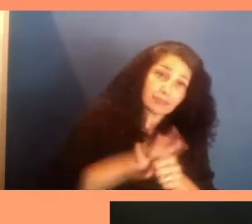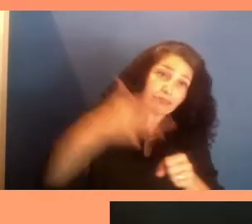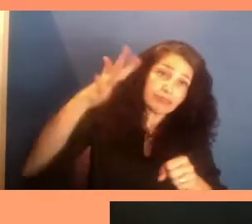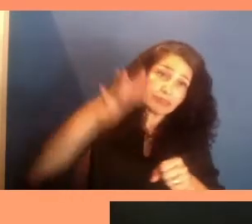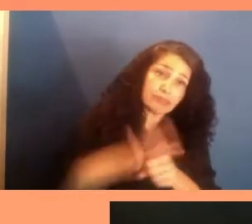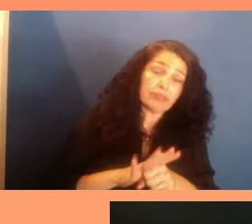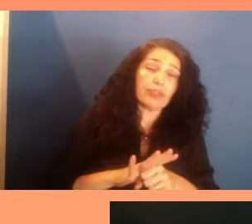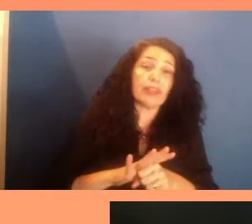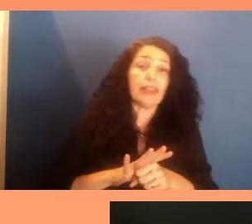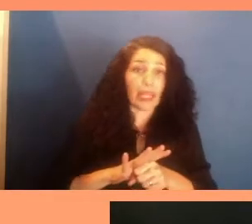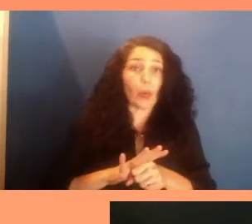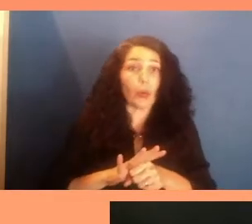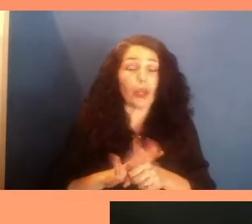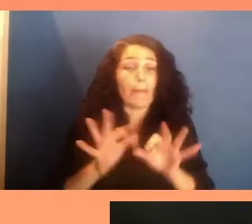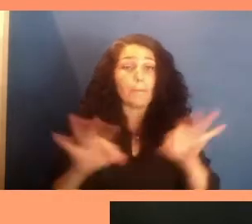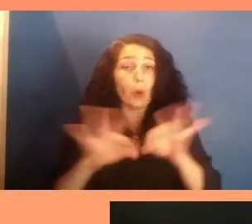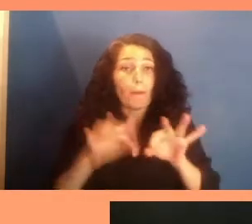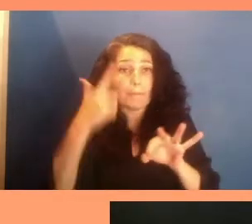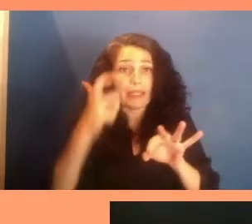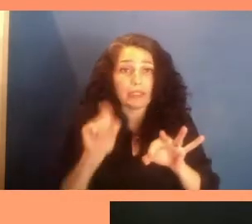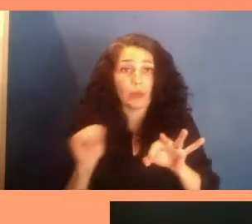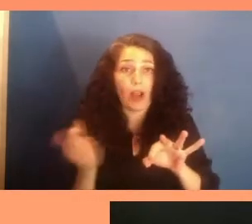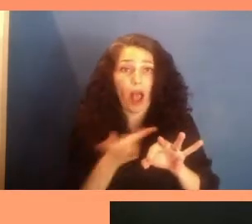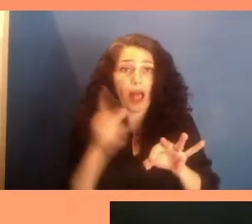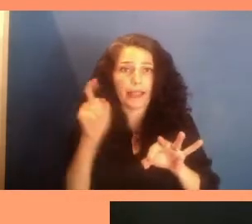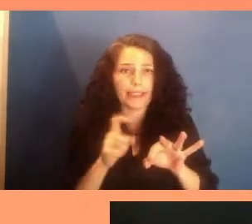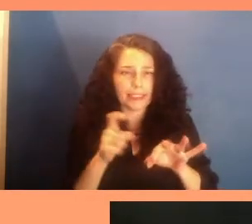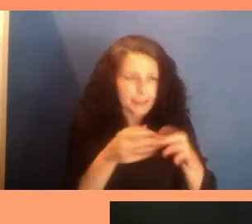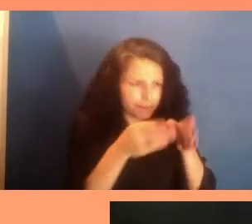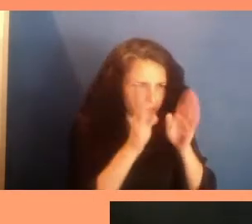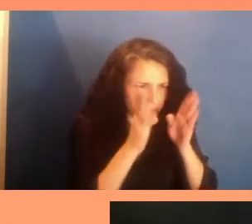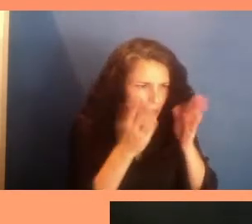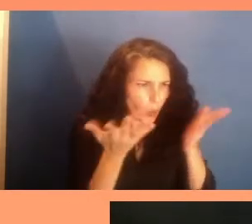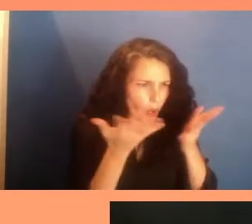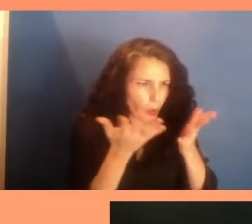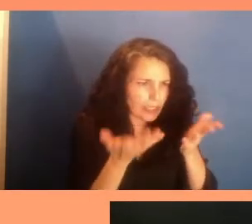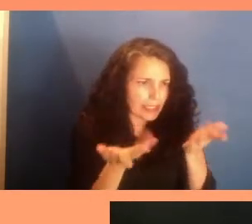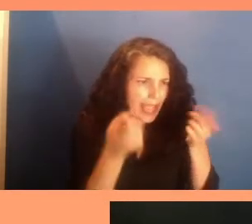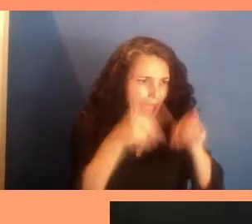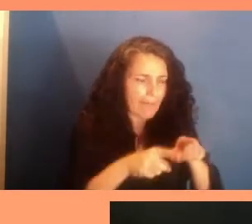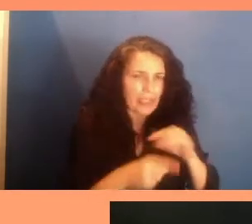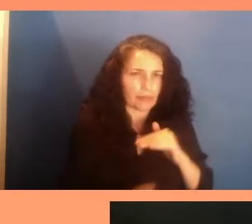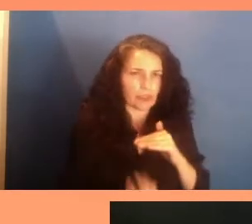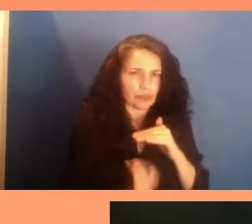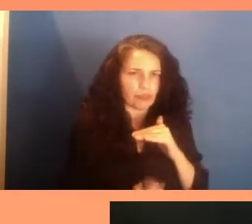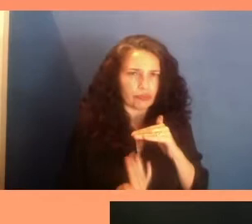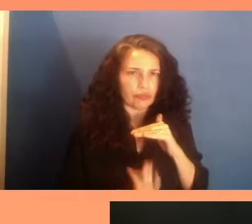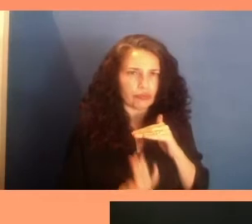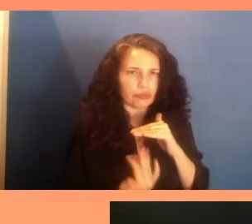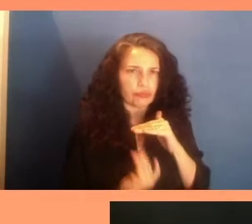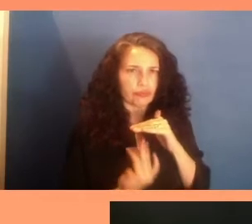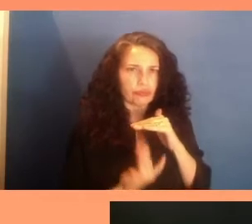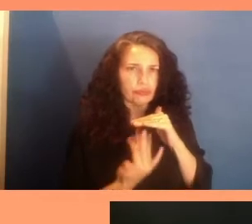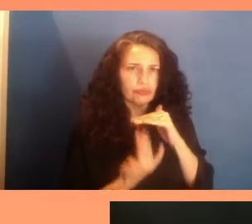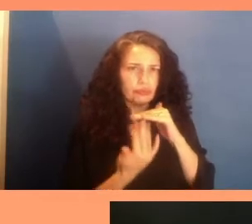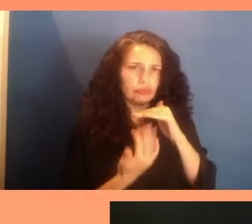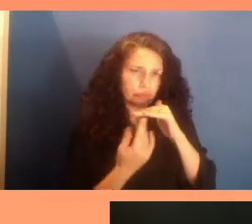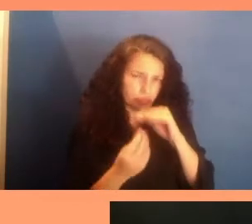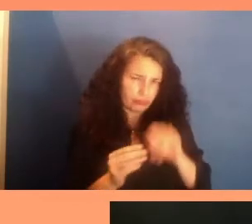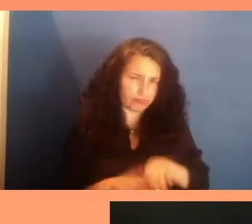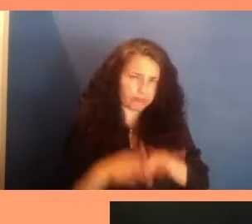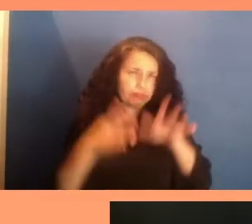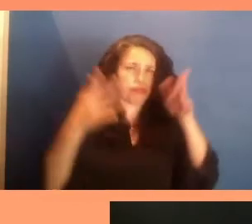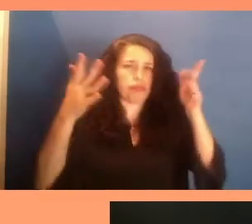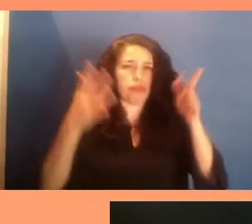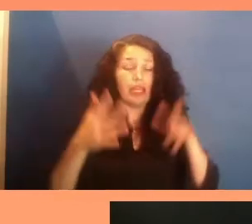all of us to reckon with what was beneath the surface, but ultimately to really address what was beneath the surface, we